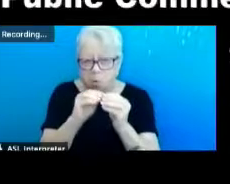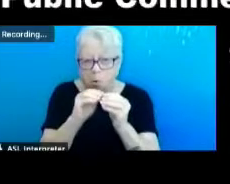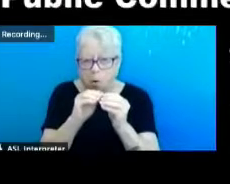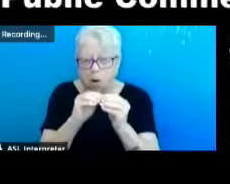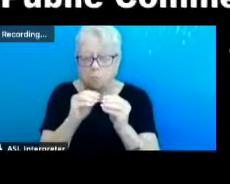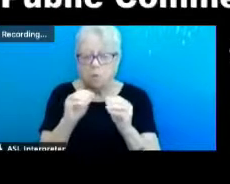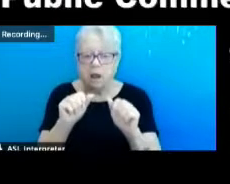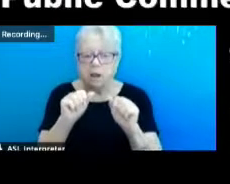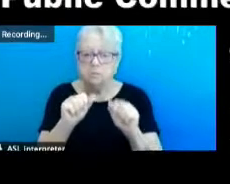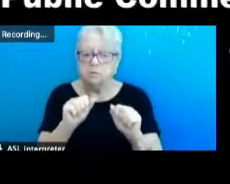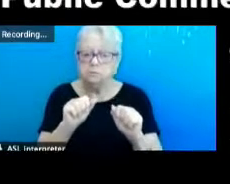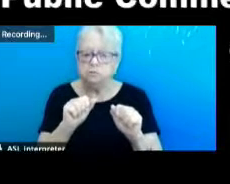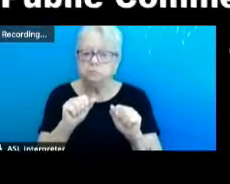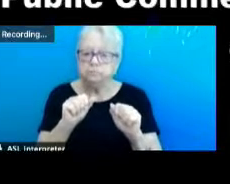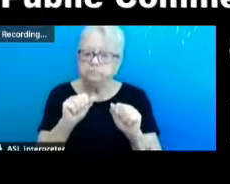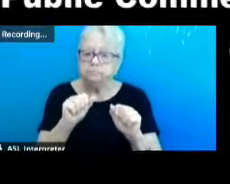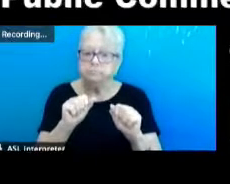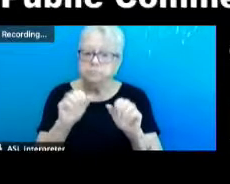those responsibilities.